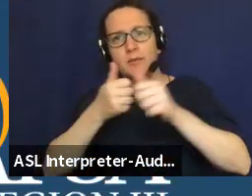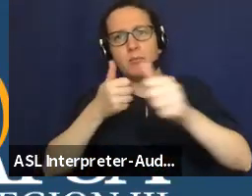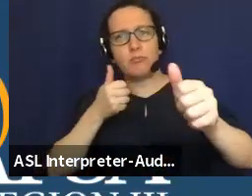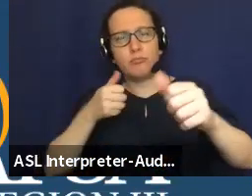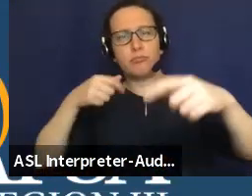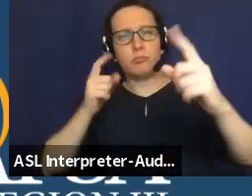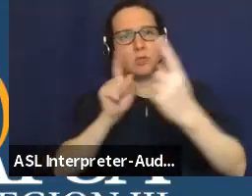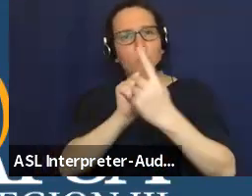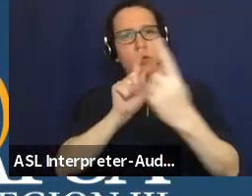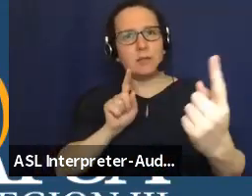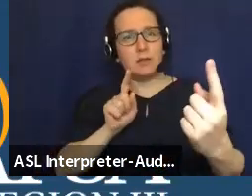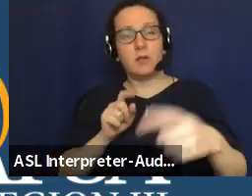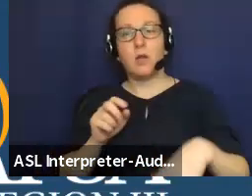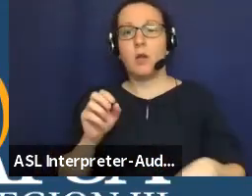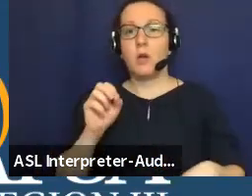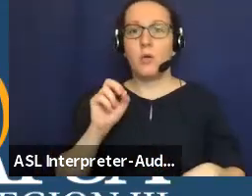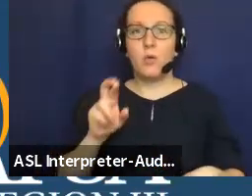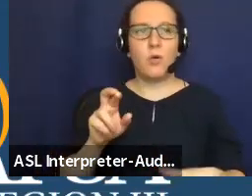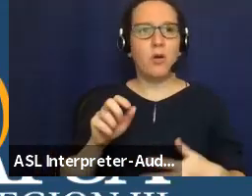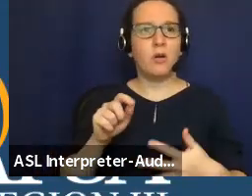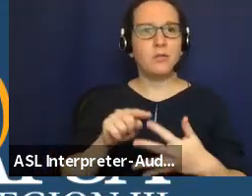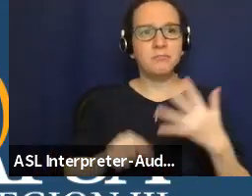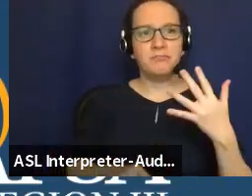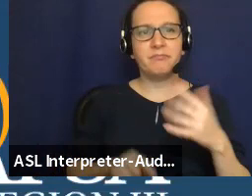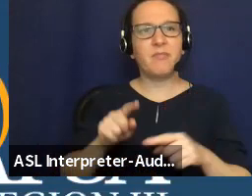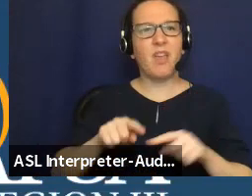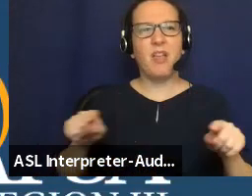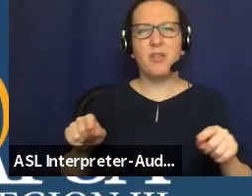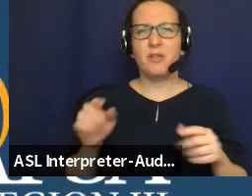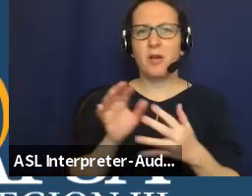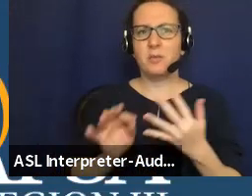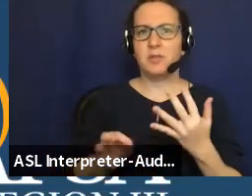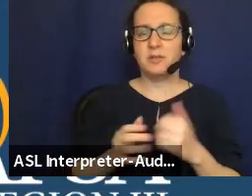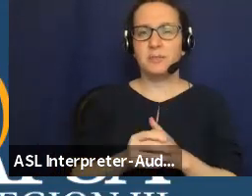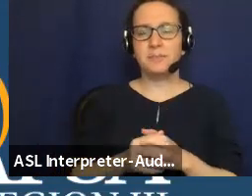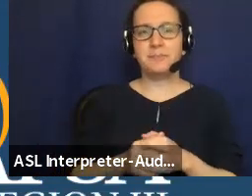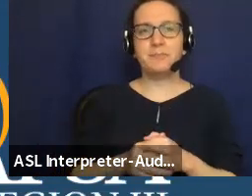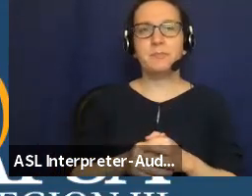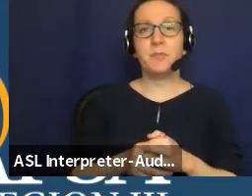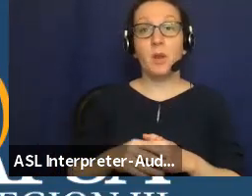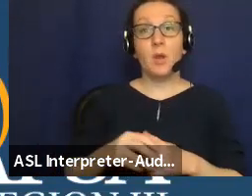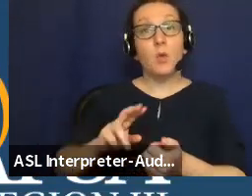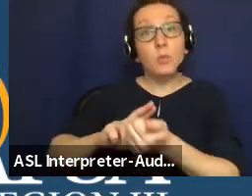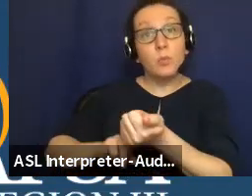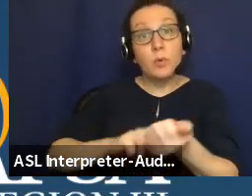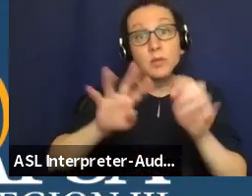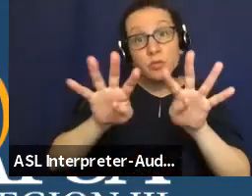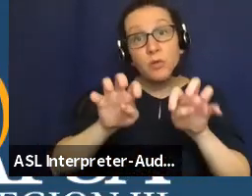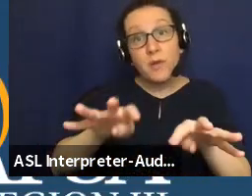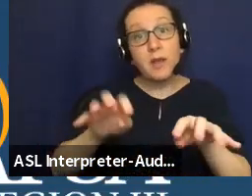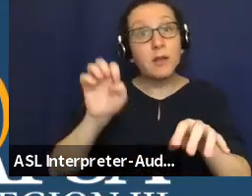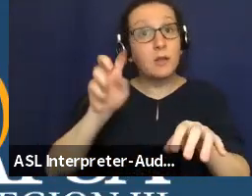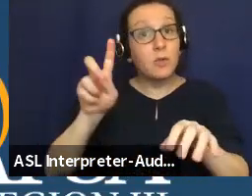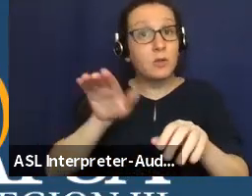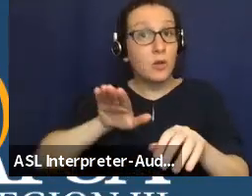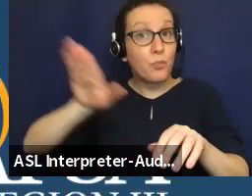flexible on our home options. When we were surveying some of education abroad offices, some of